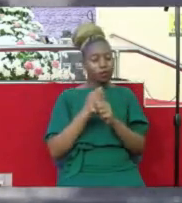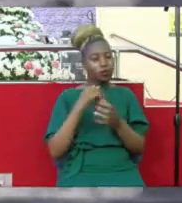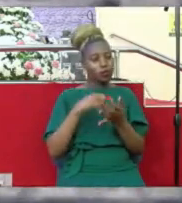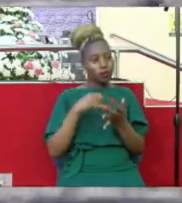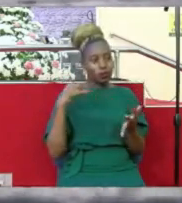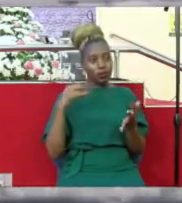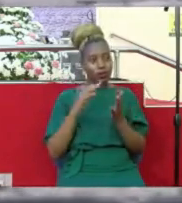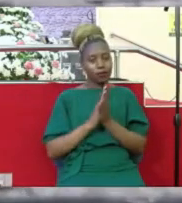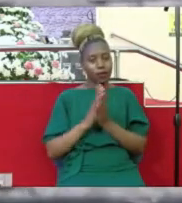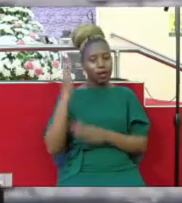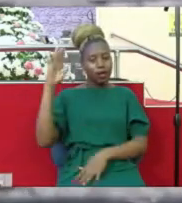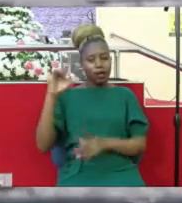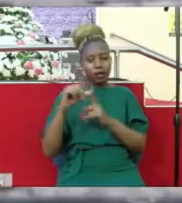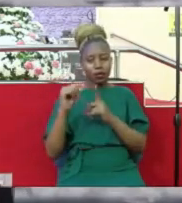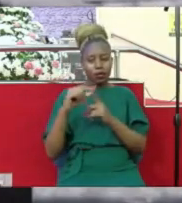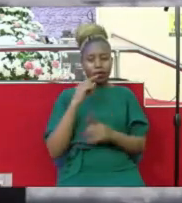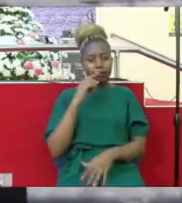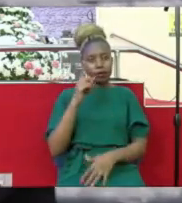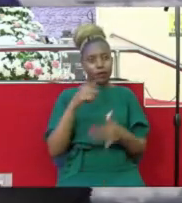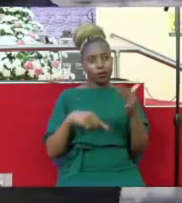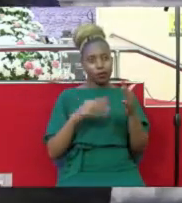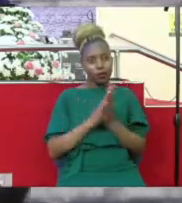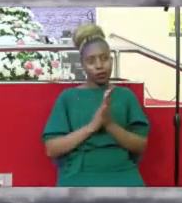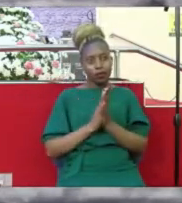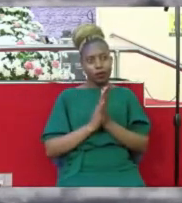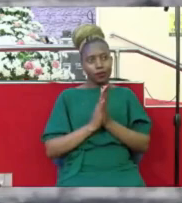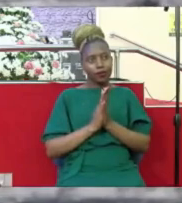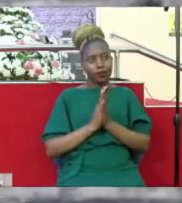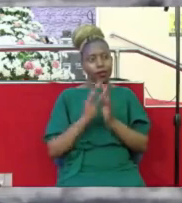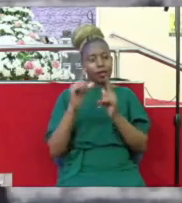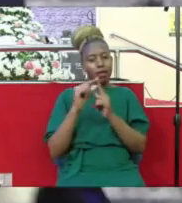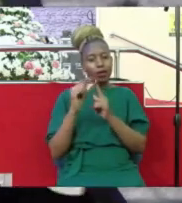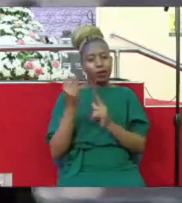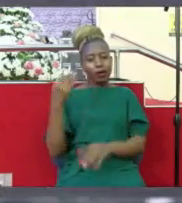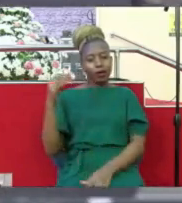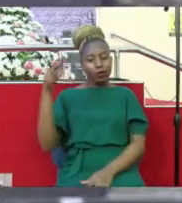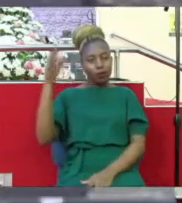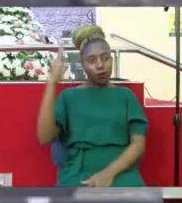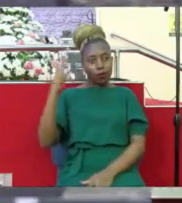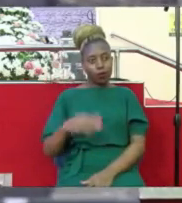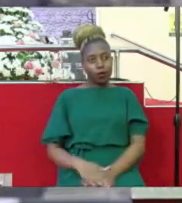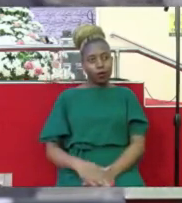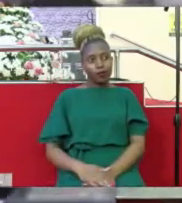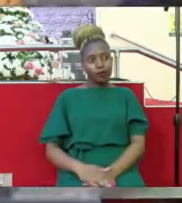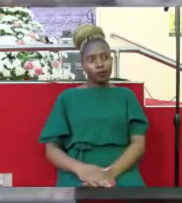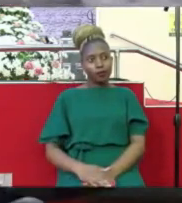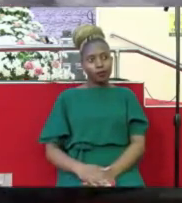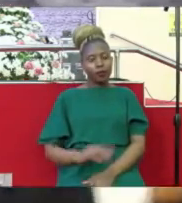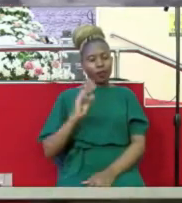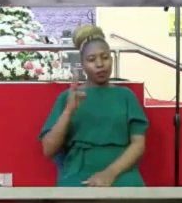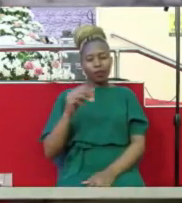His word says that this word of God will not go